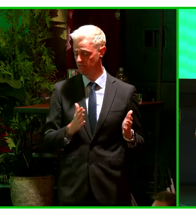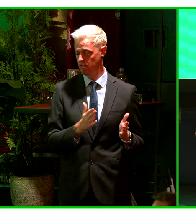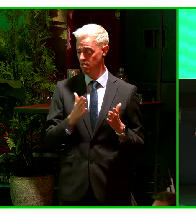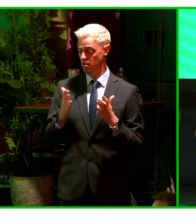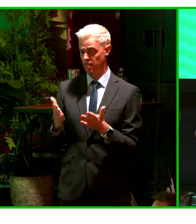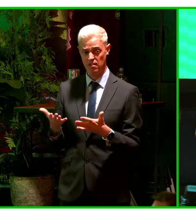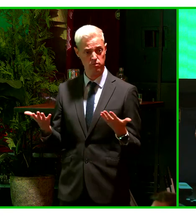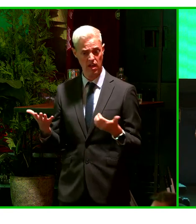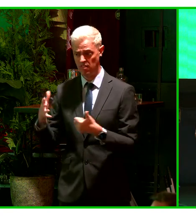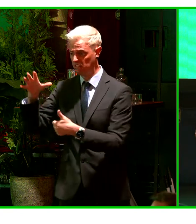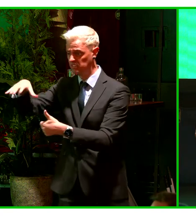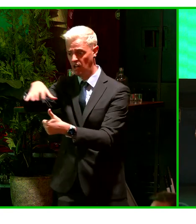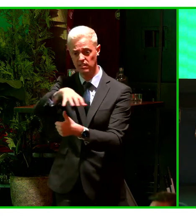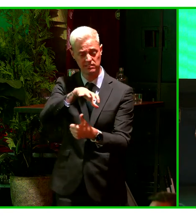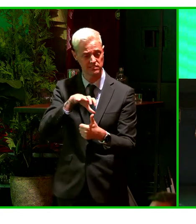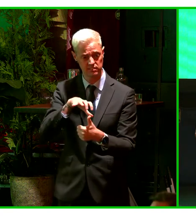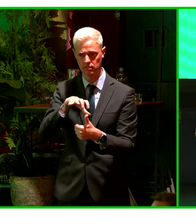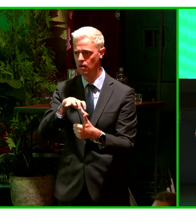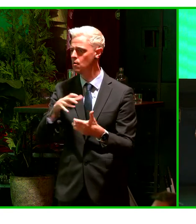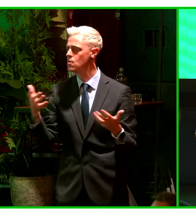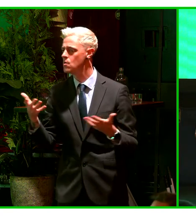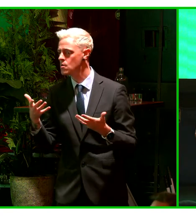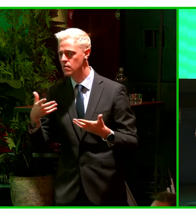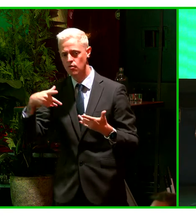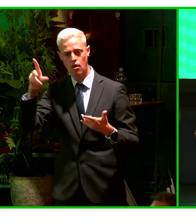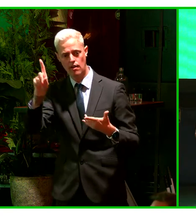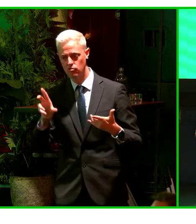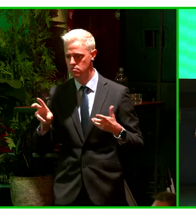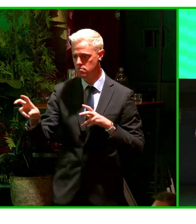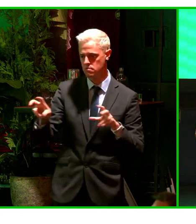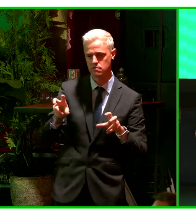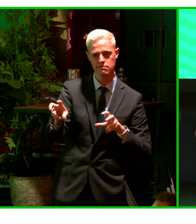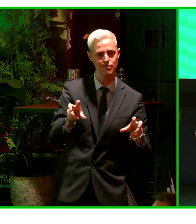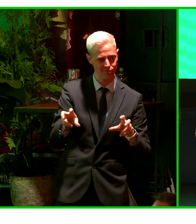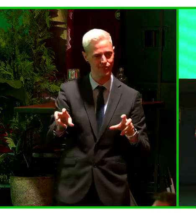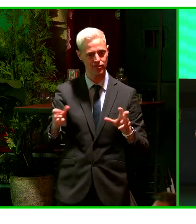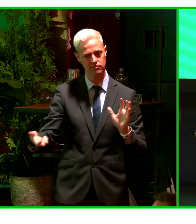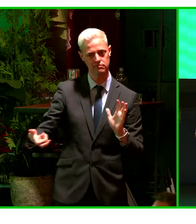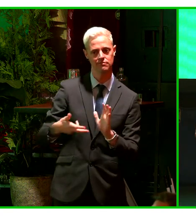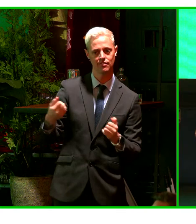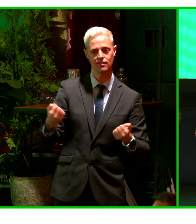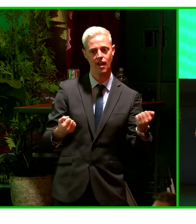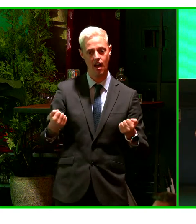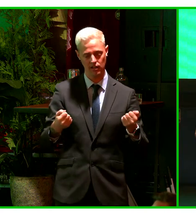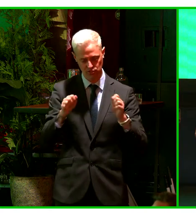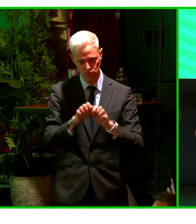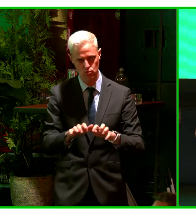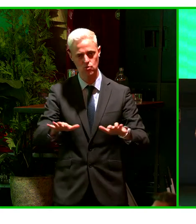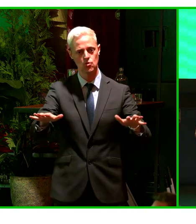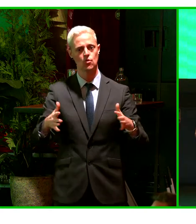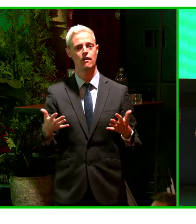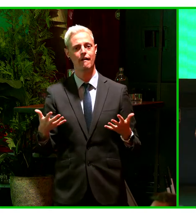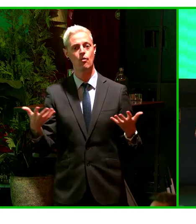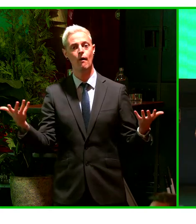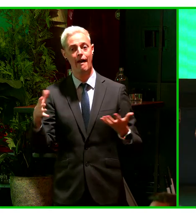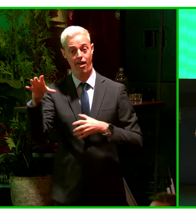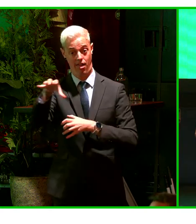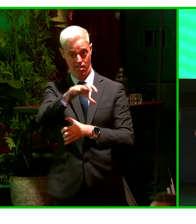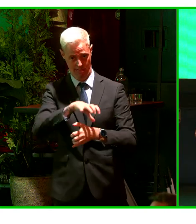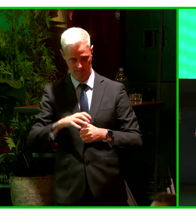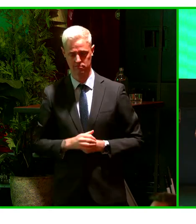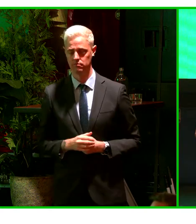sites. And so we're always looking for more sites which can actually help facilitate and drive that future growth. And then the final thing I'd also just